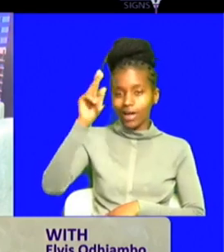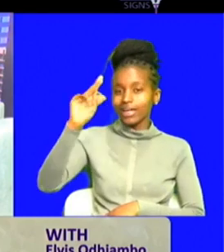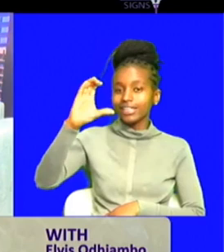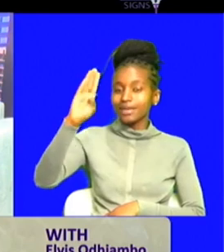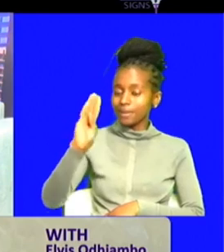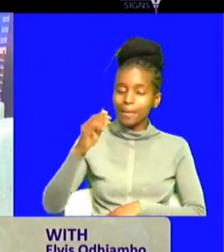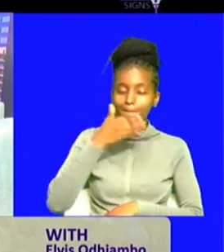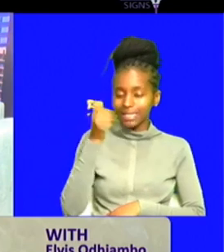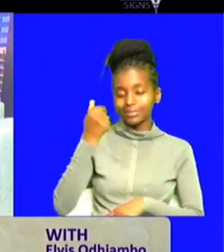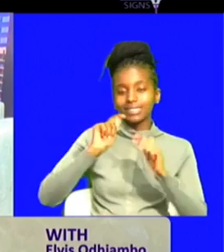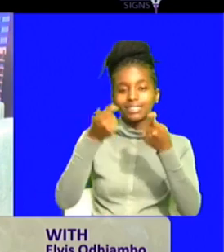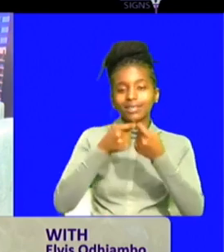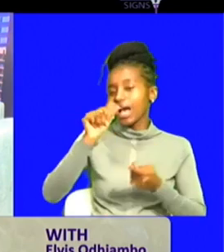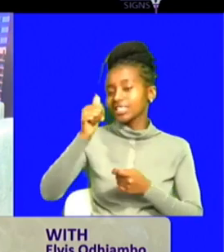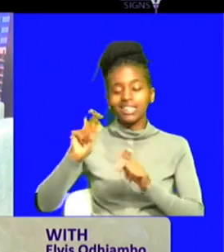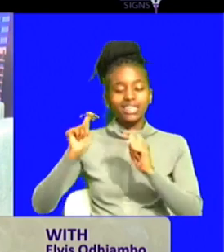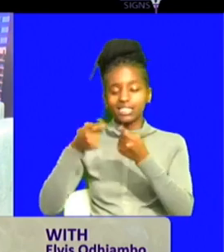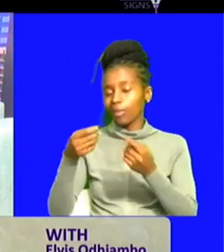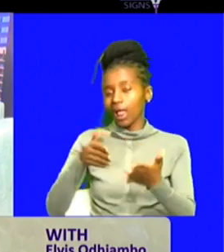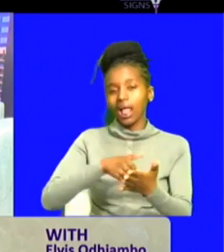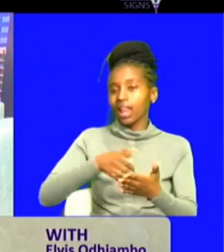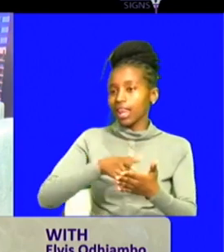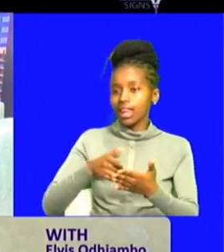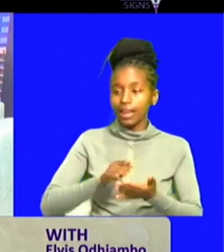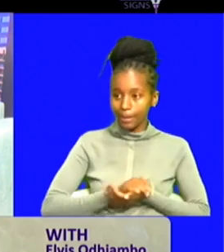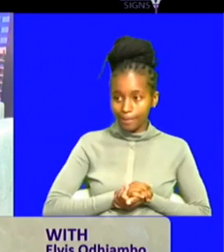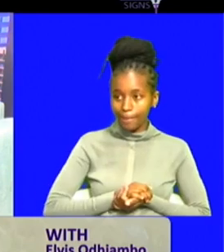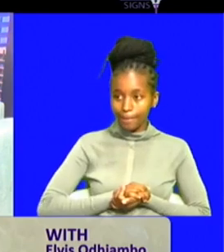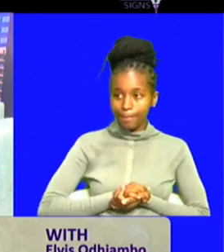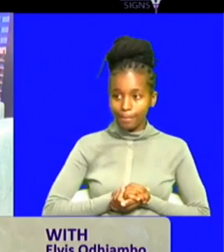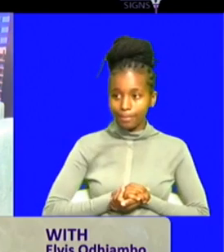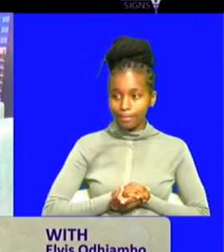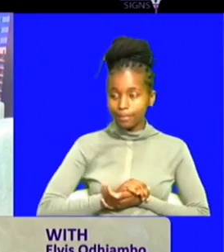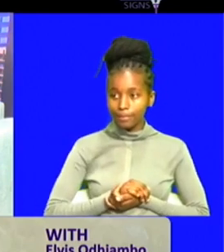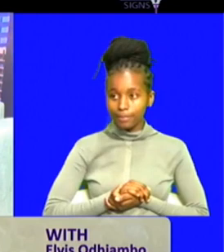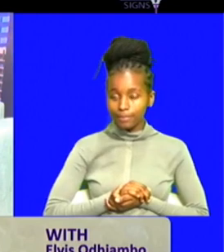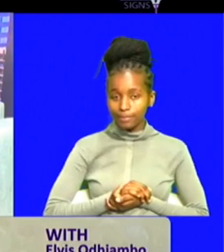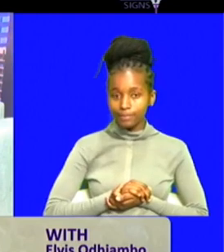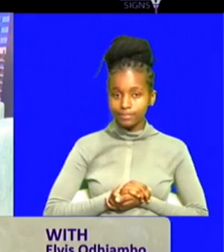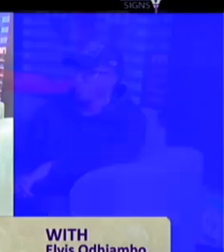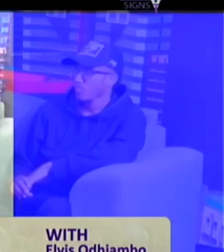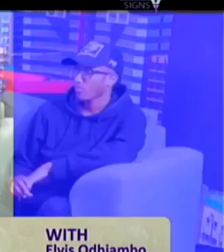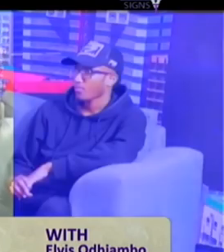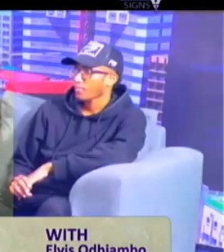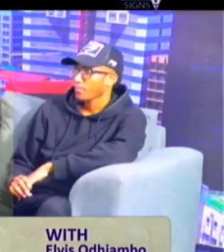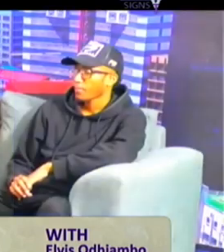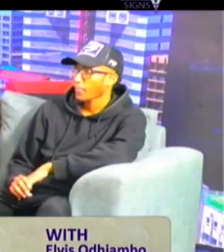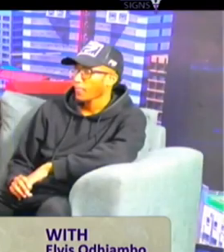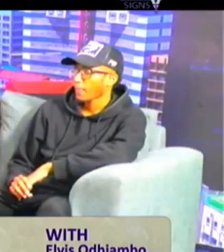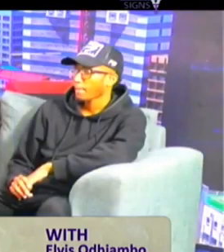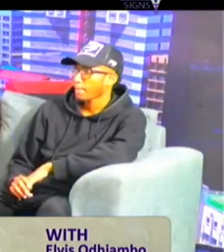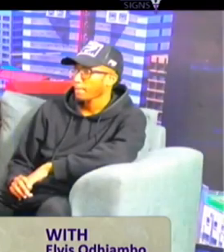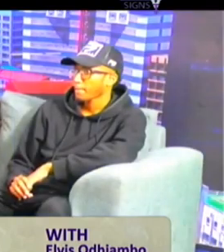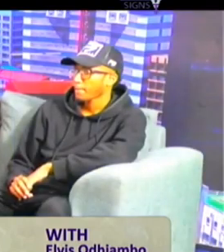weak teams. KCB is the only strong. Yeah. We all know that. For Mombasa, Right. yes, they are partially there. They have good game,